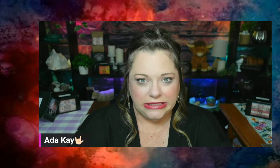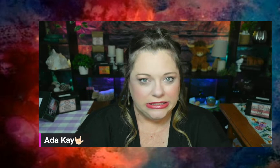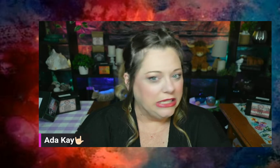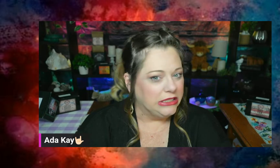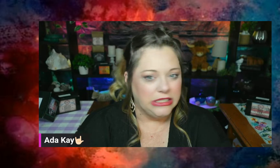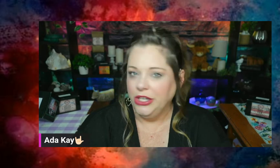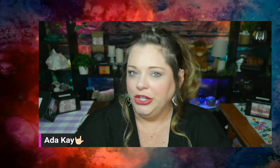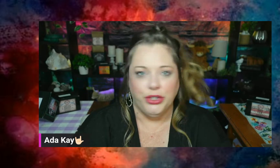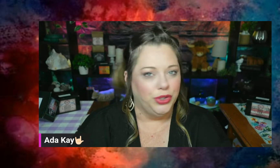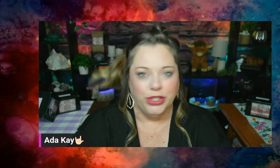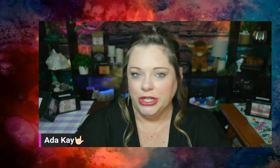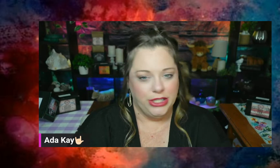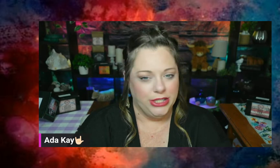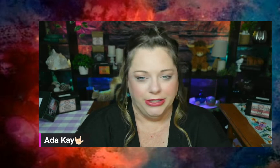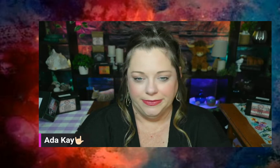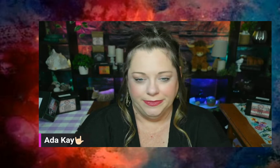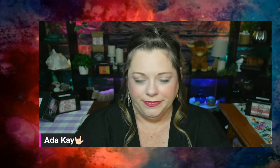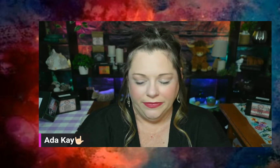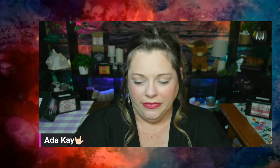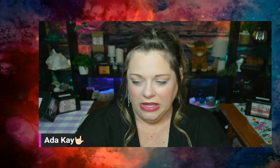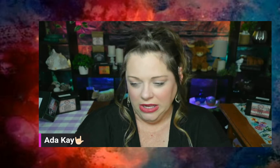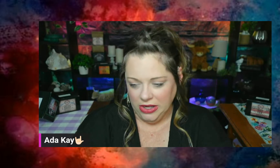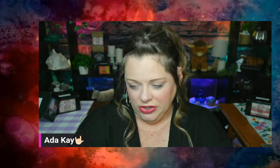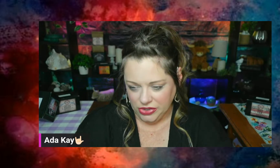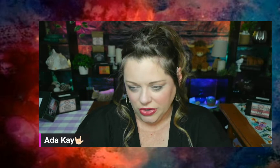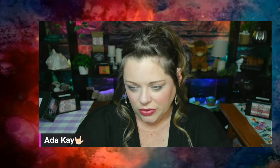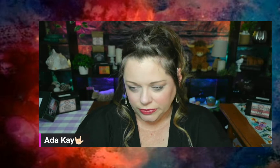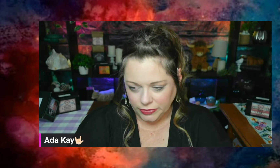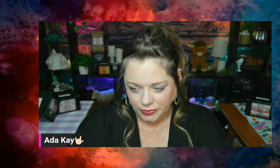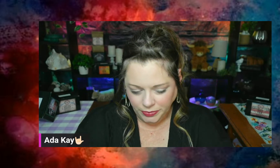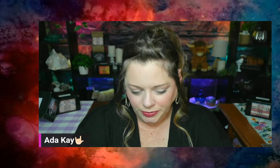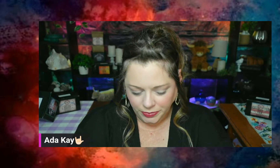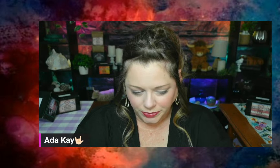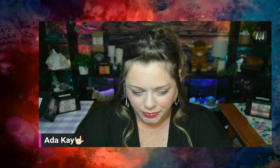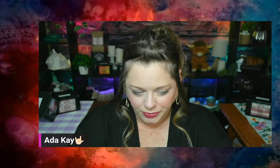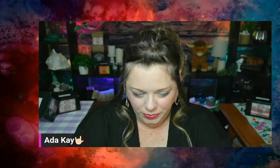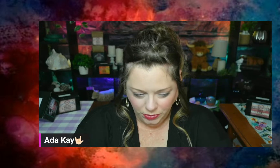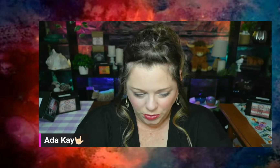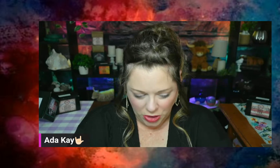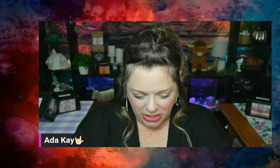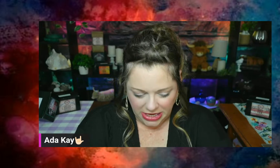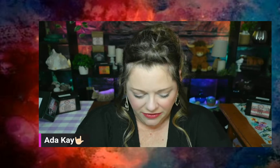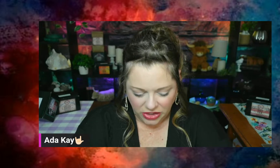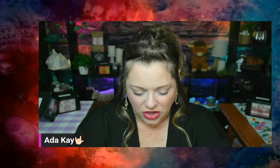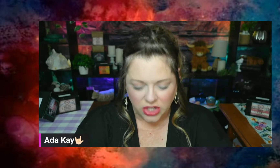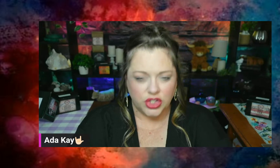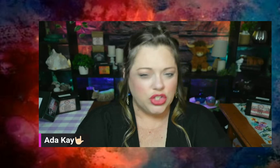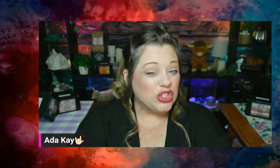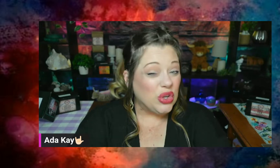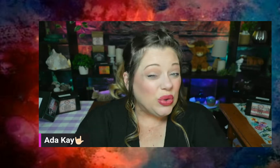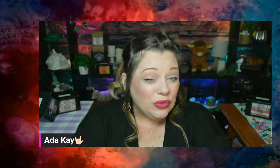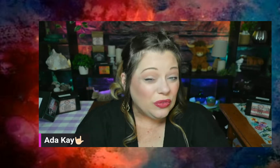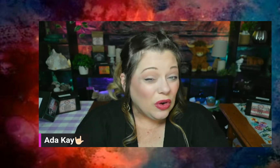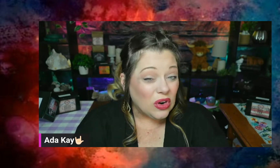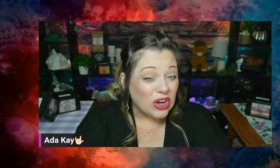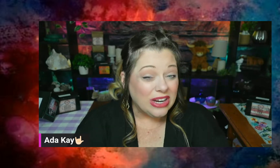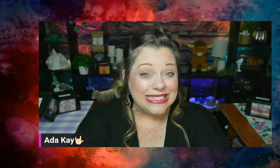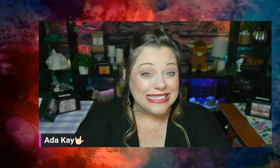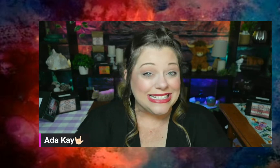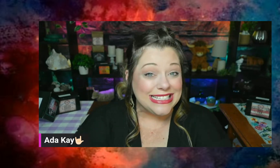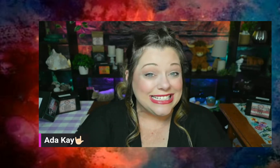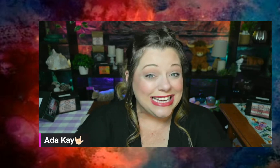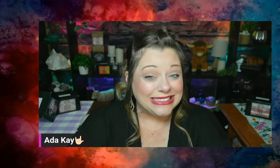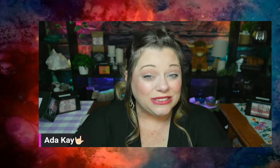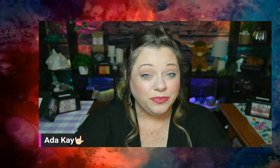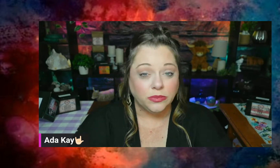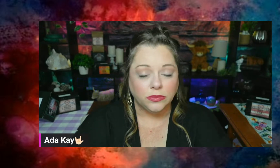Deceased, not in good condition. So we haven't got too far